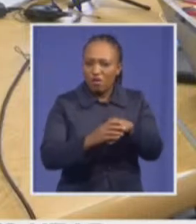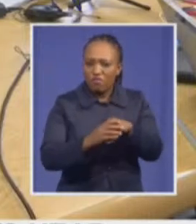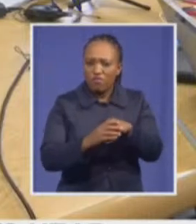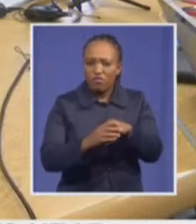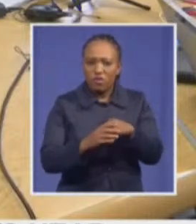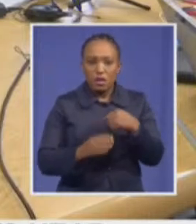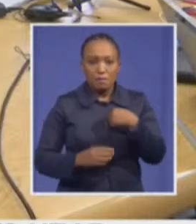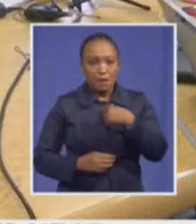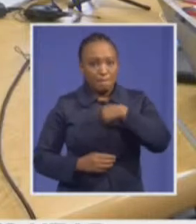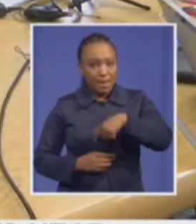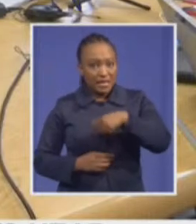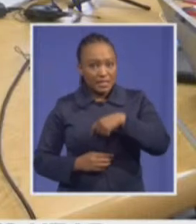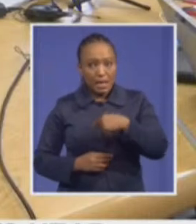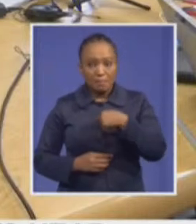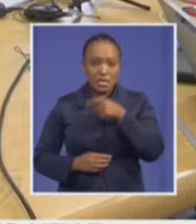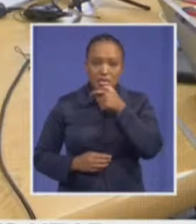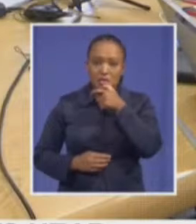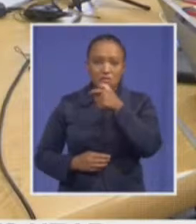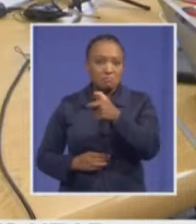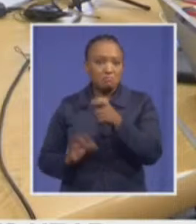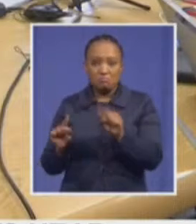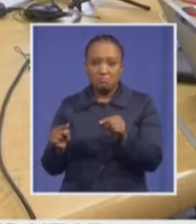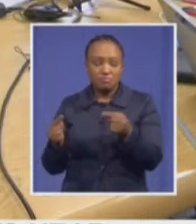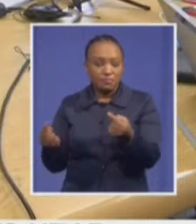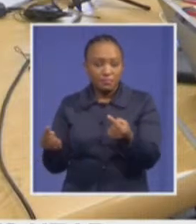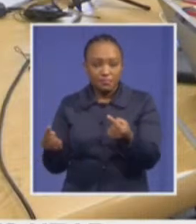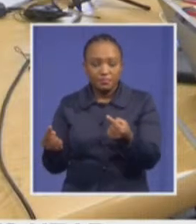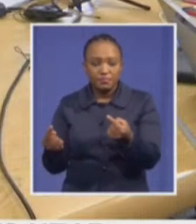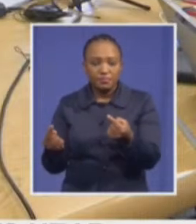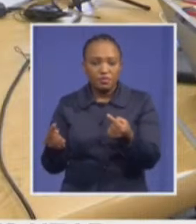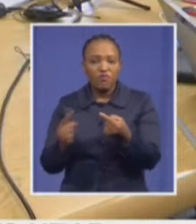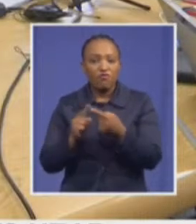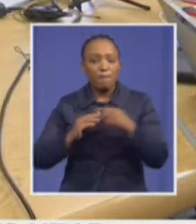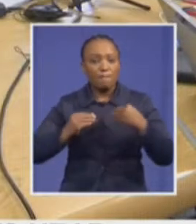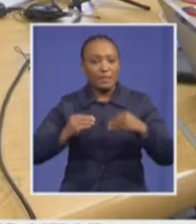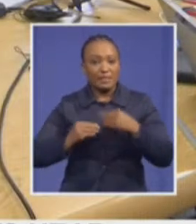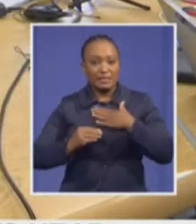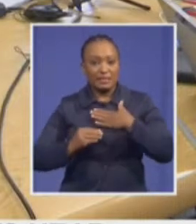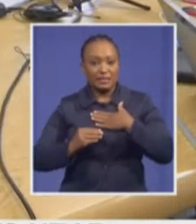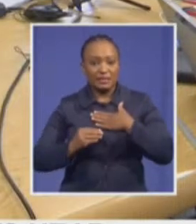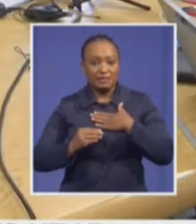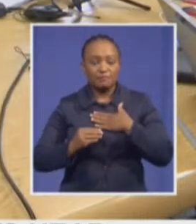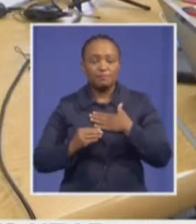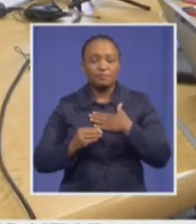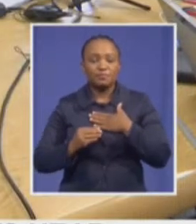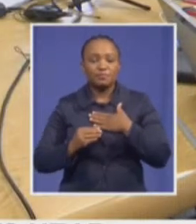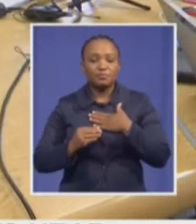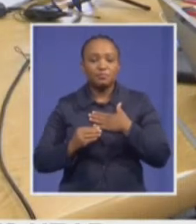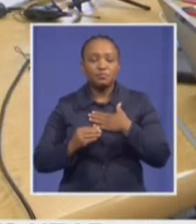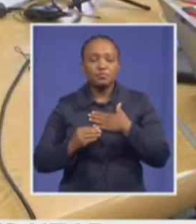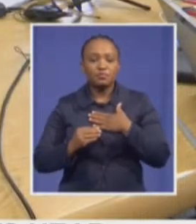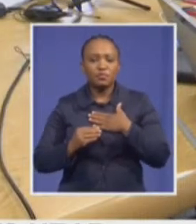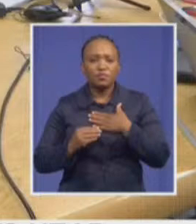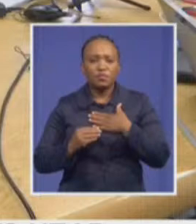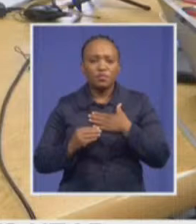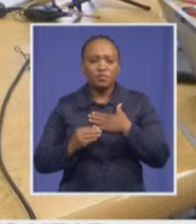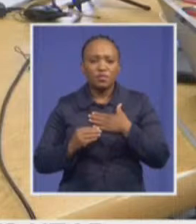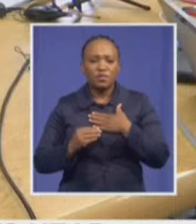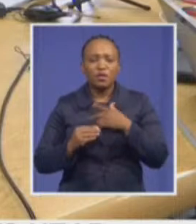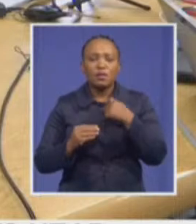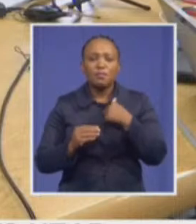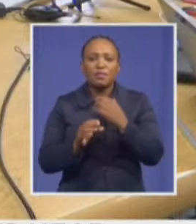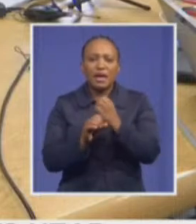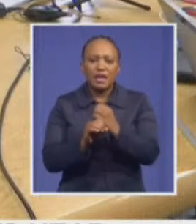it from the business. So I'm writing, I instructed the resource to get the undertaking